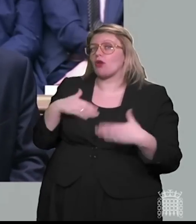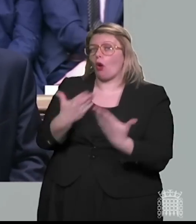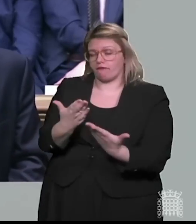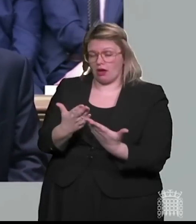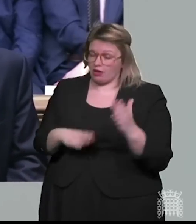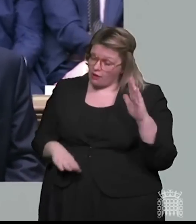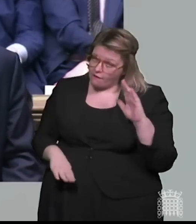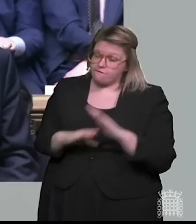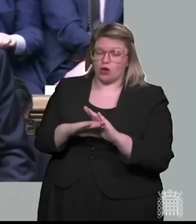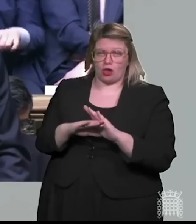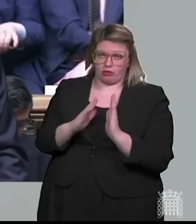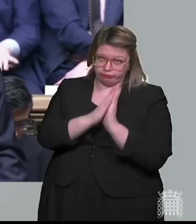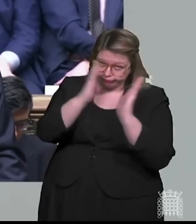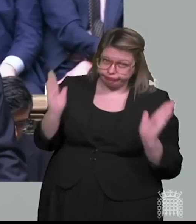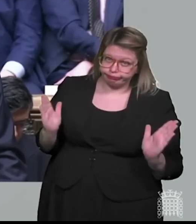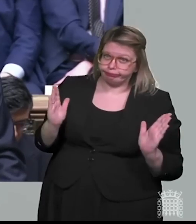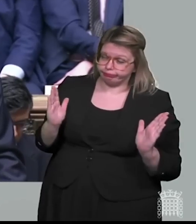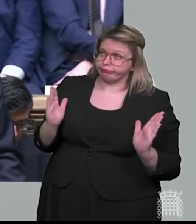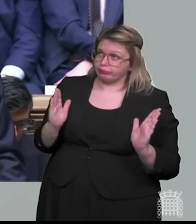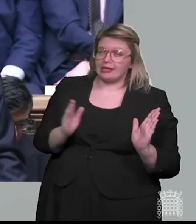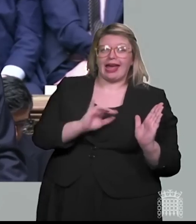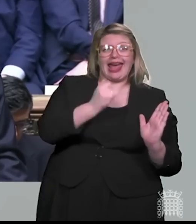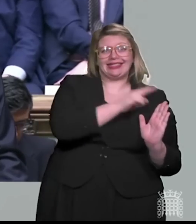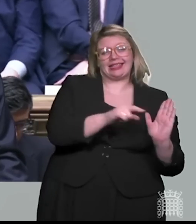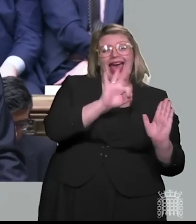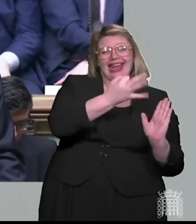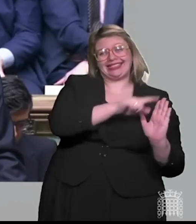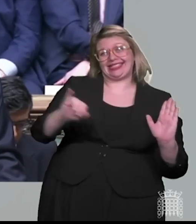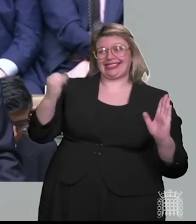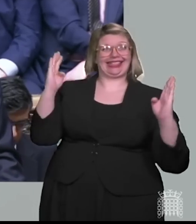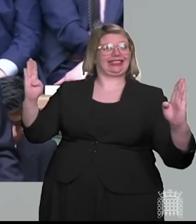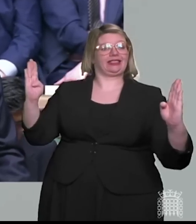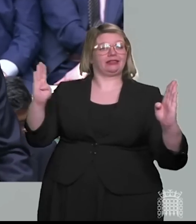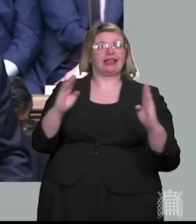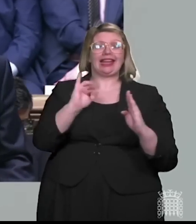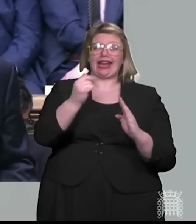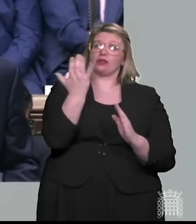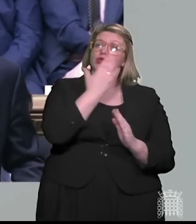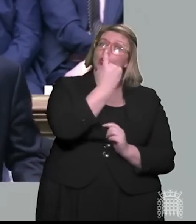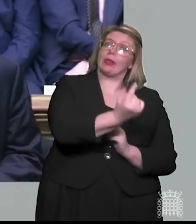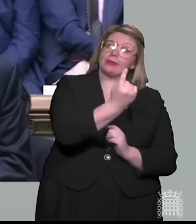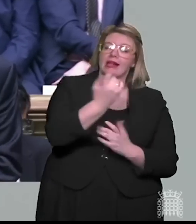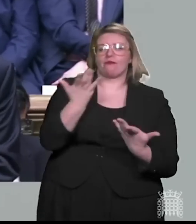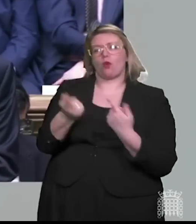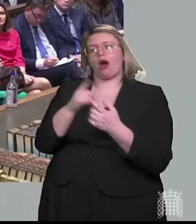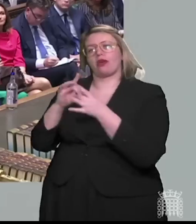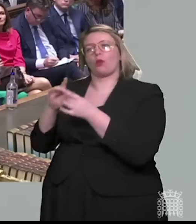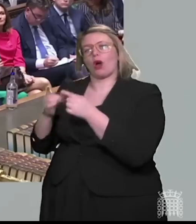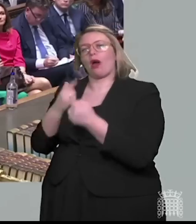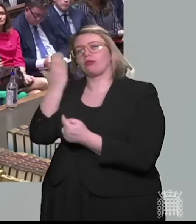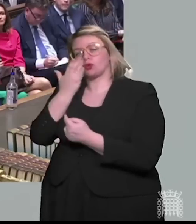full wraparound offer, either on their own or in partnership with other schools, by September 2026.